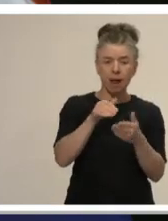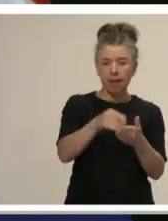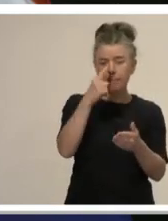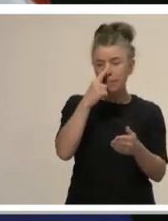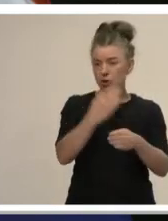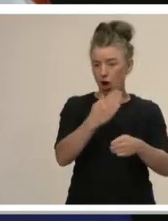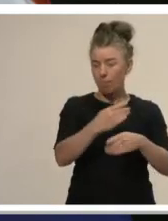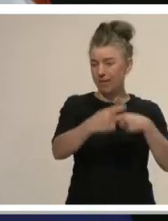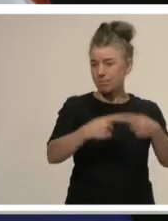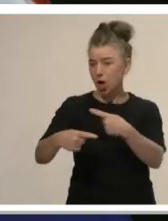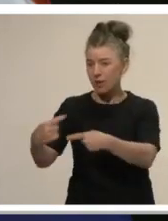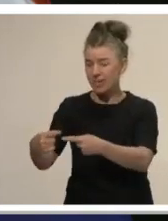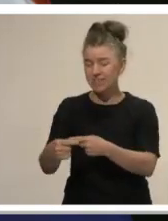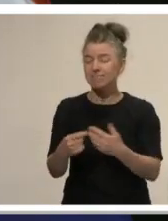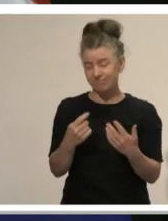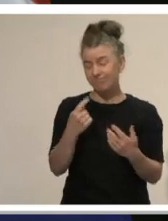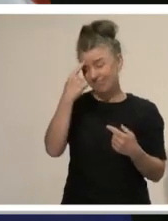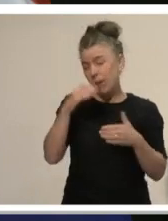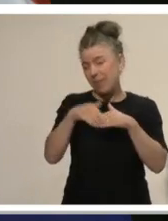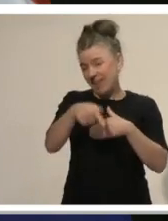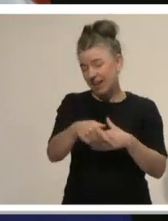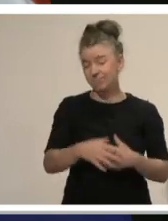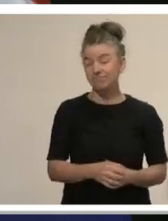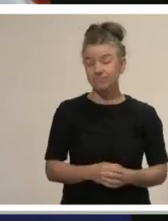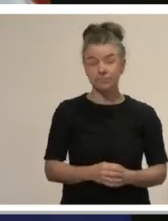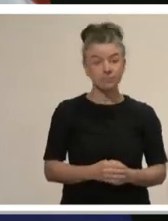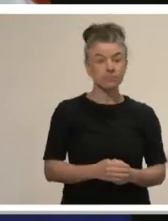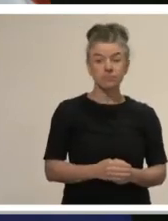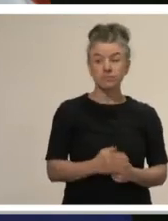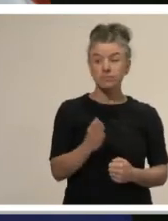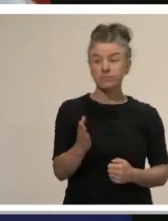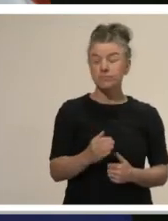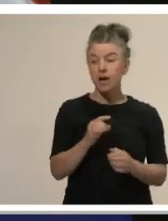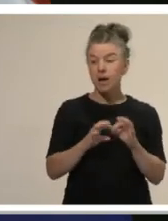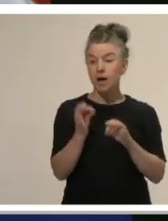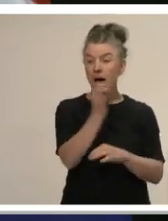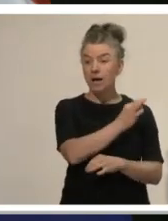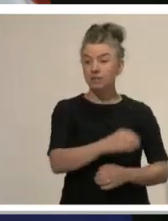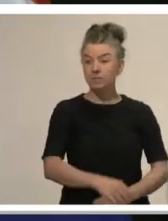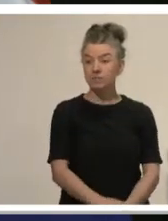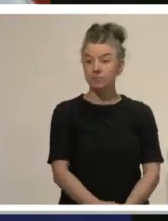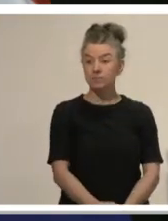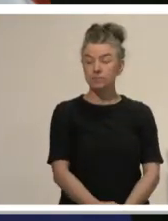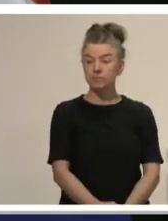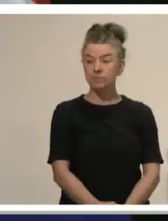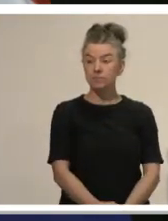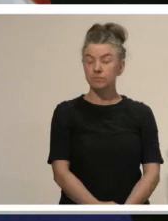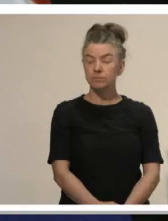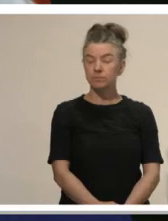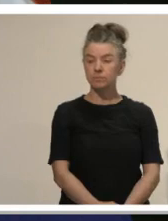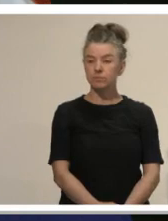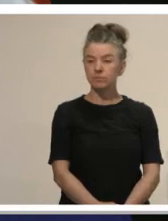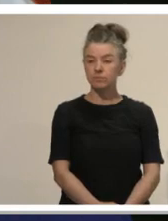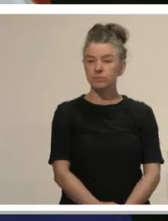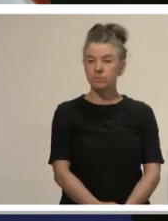livelihoods and getting our economy recovering. Yeah, right on the back. Just to follow up, your commentary then